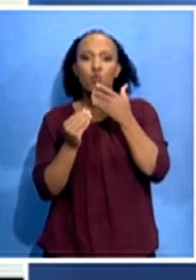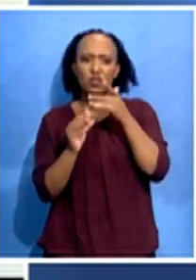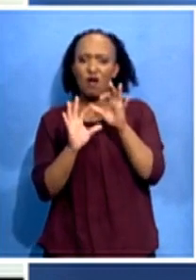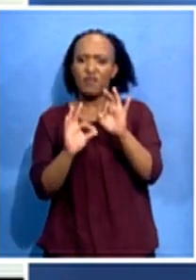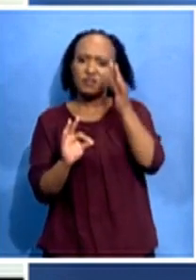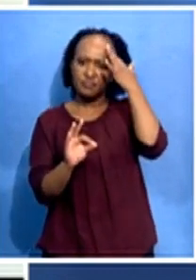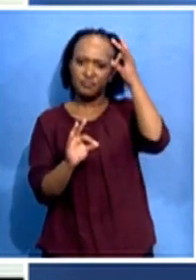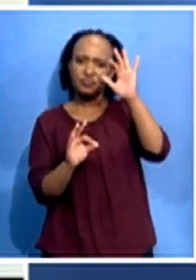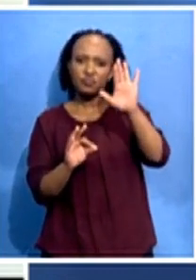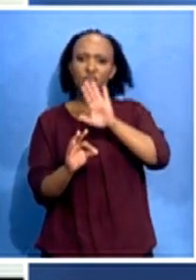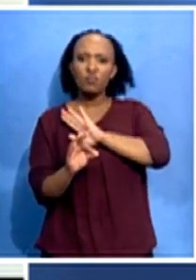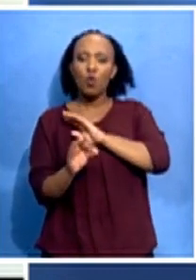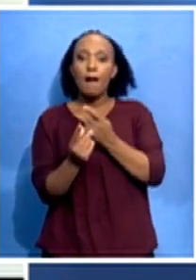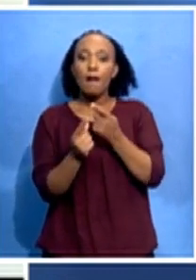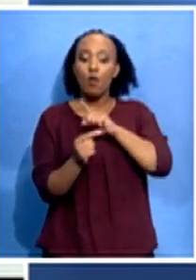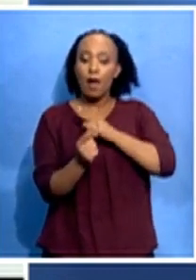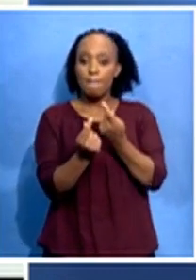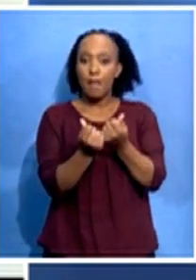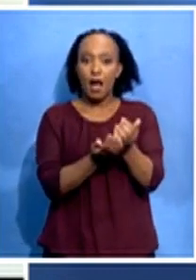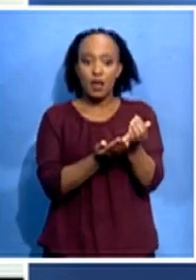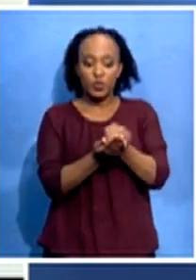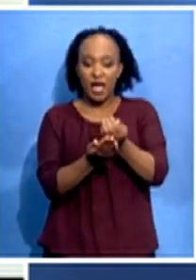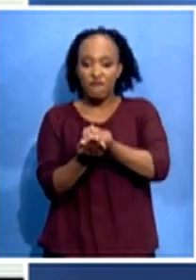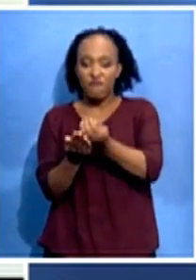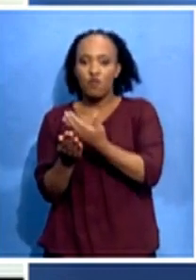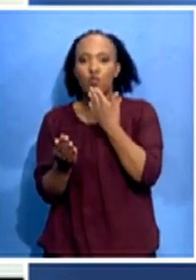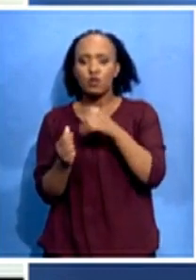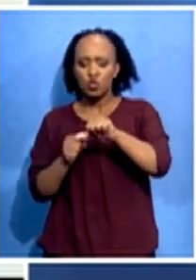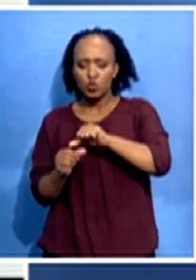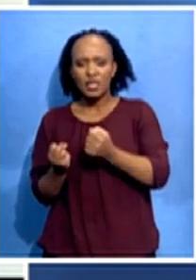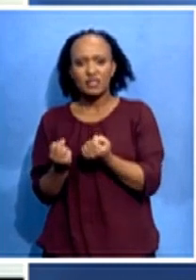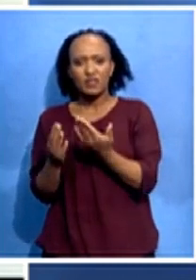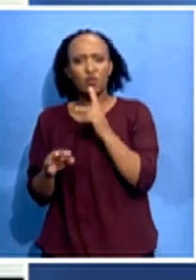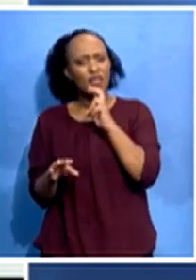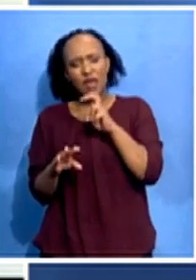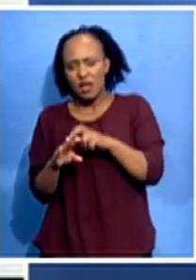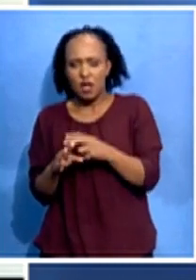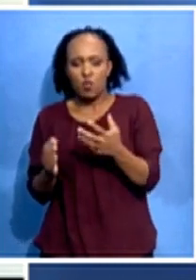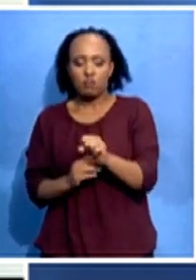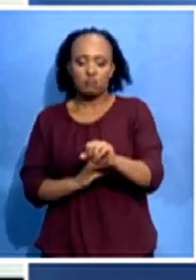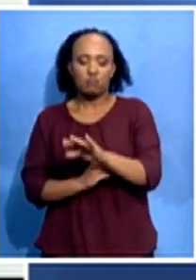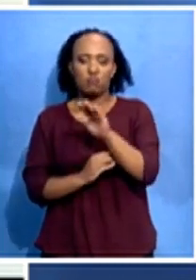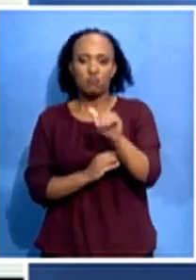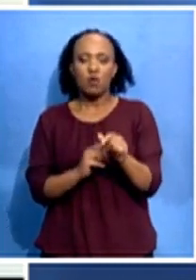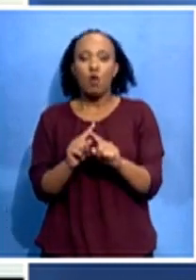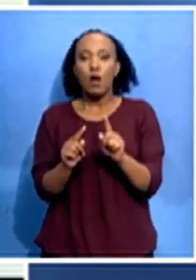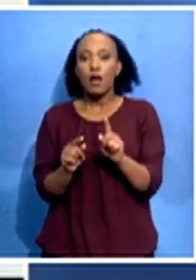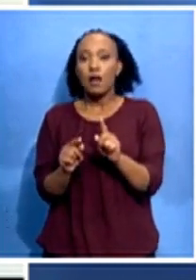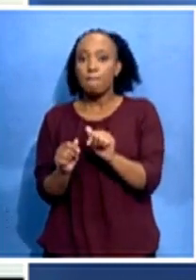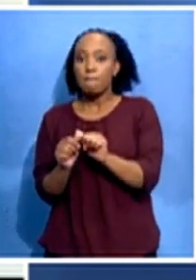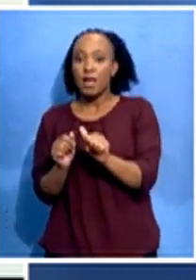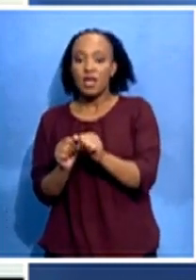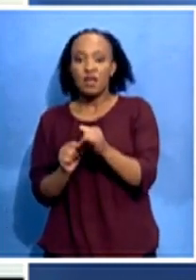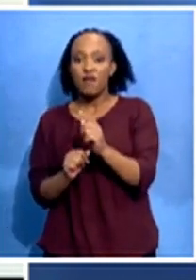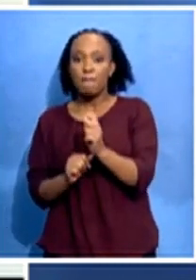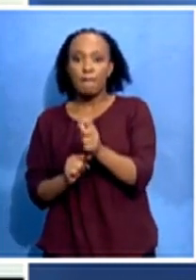into social services that are so desperately needed in South Africa. So instead of paying service inefficiency